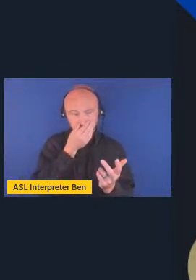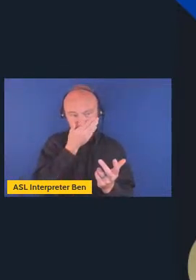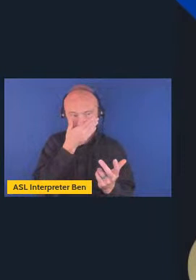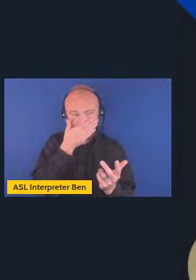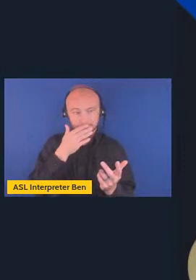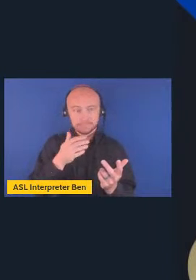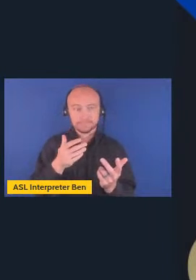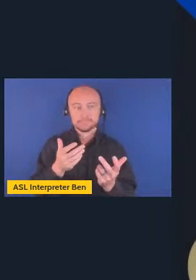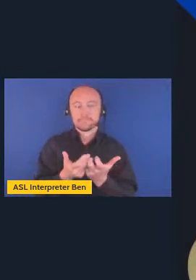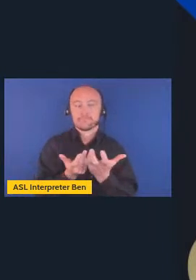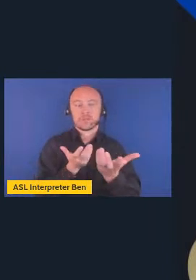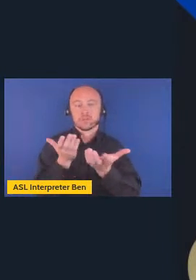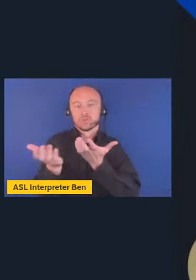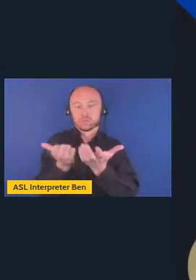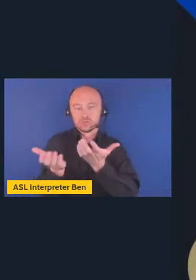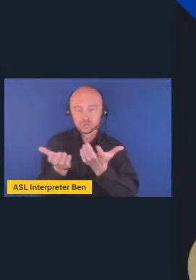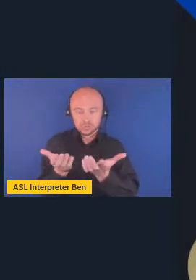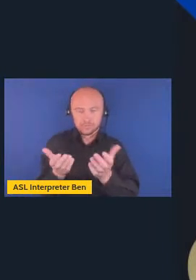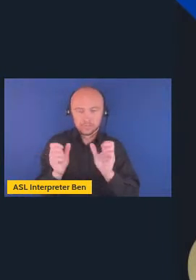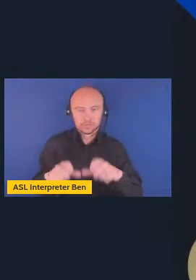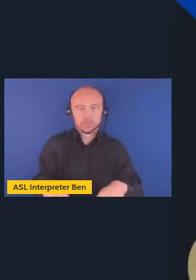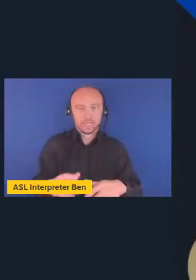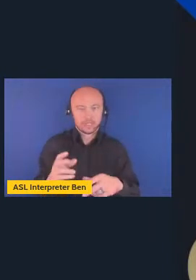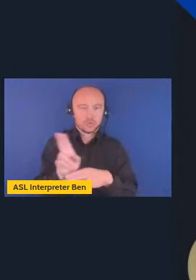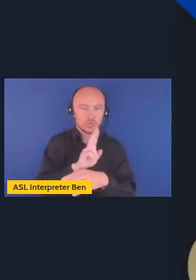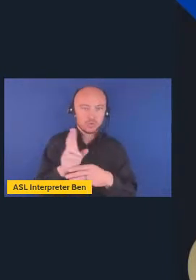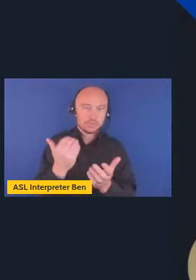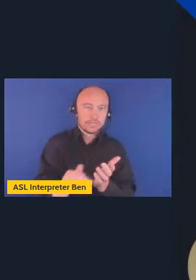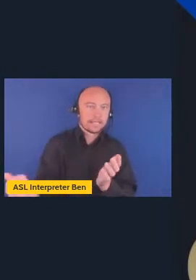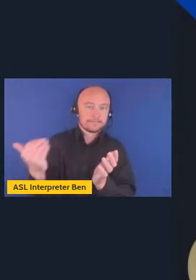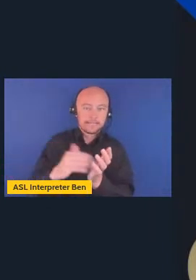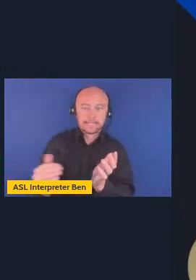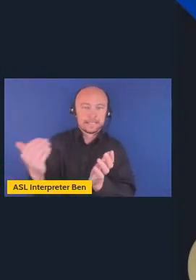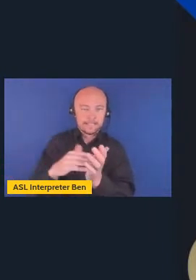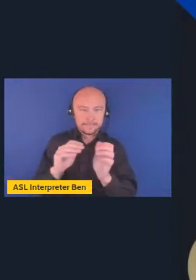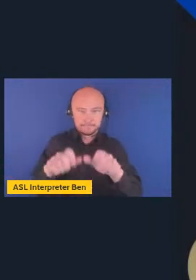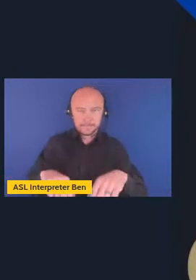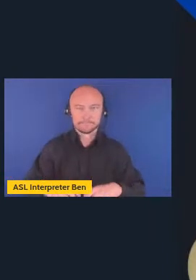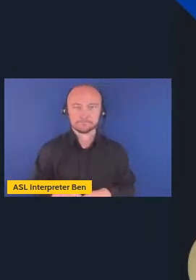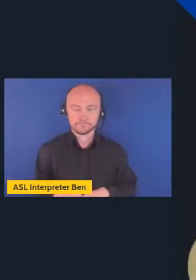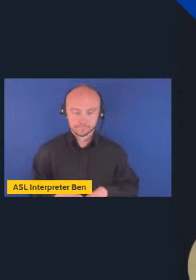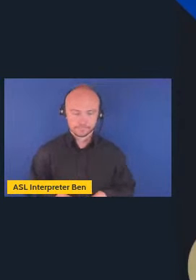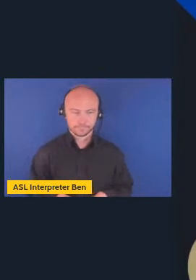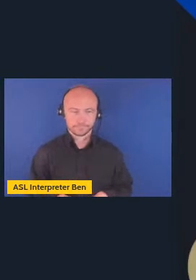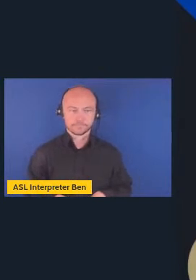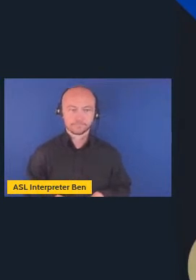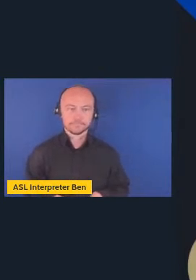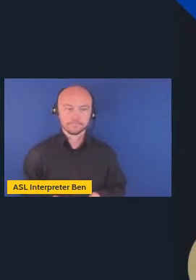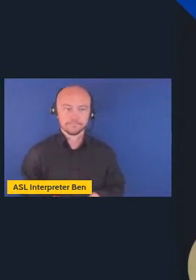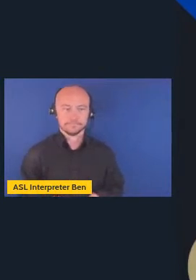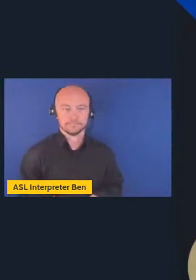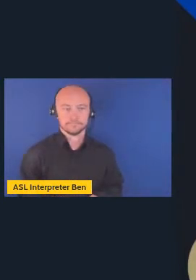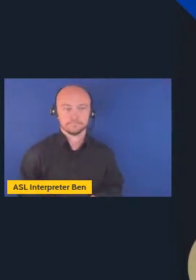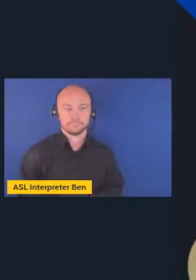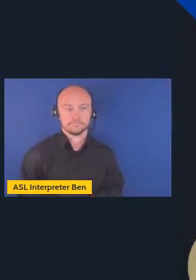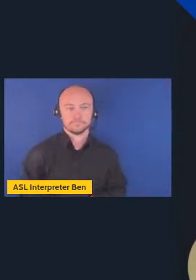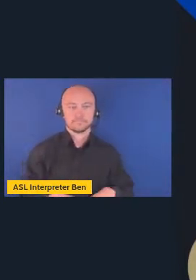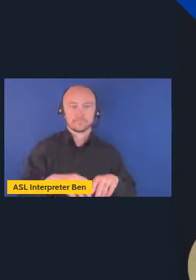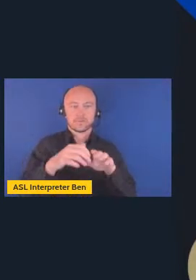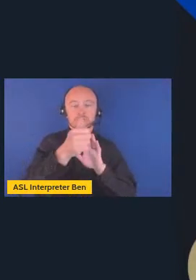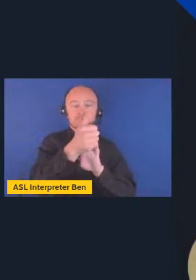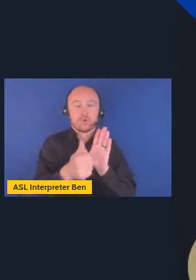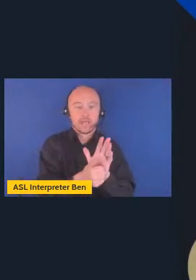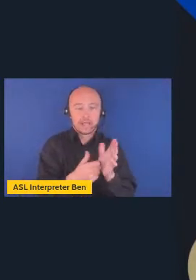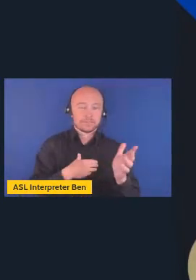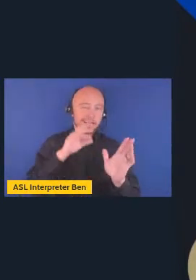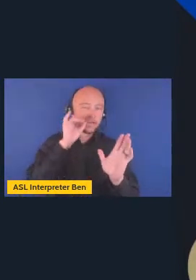serverless framework service so we can reuse this on future projects. As mentioned earlier, the counts does the identity provider,